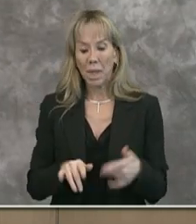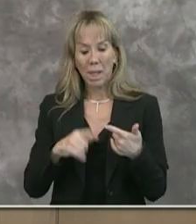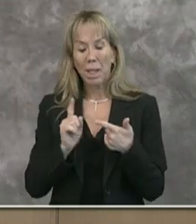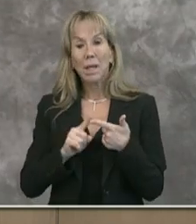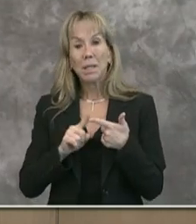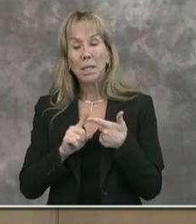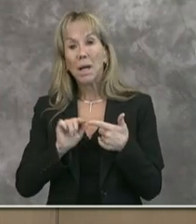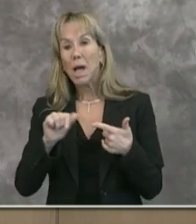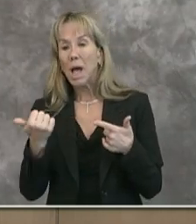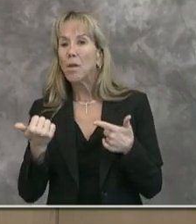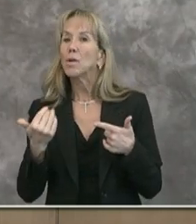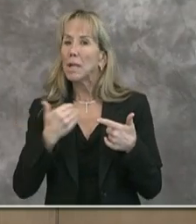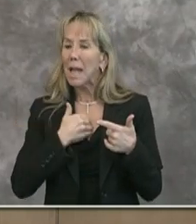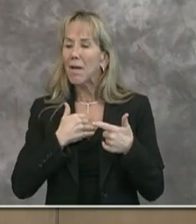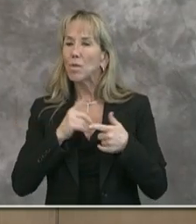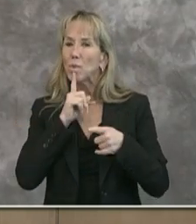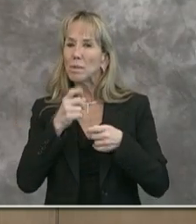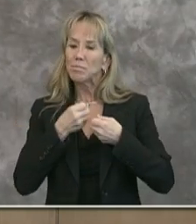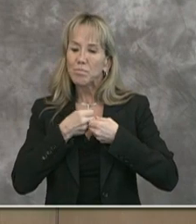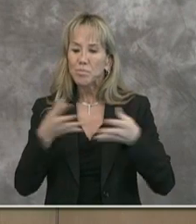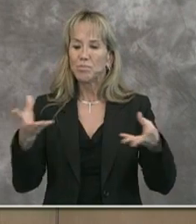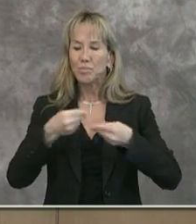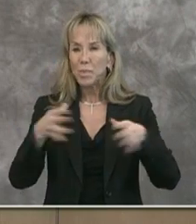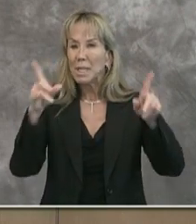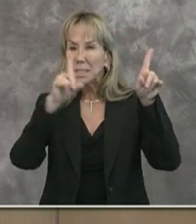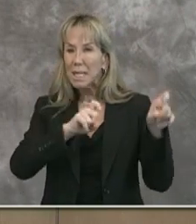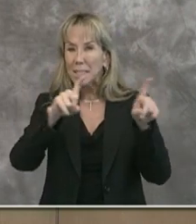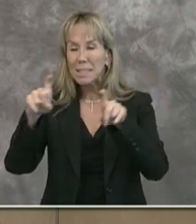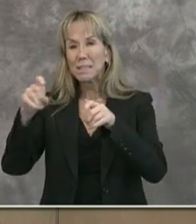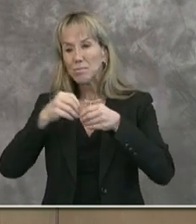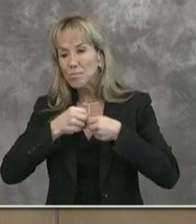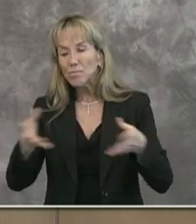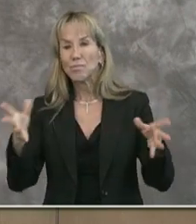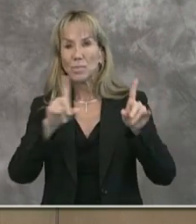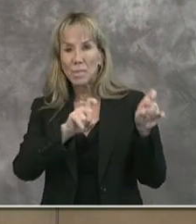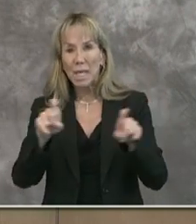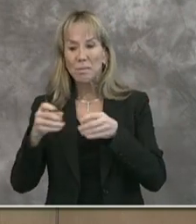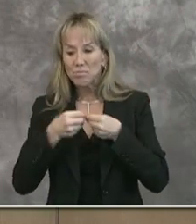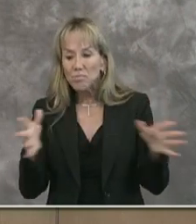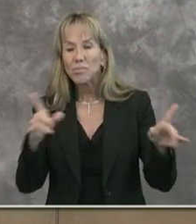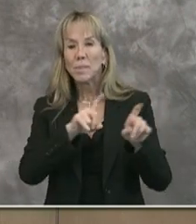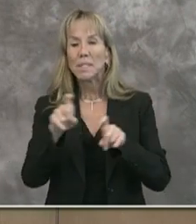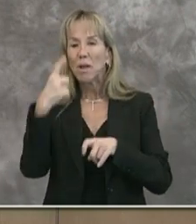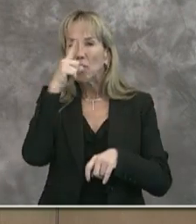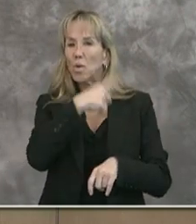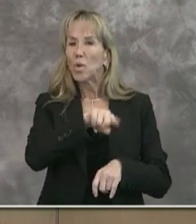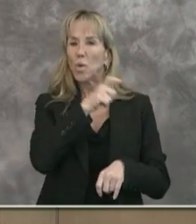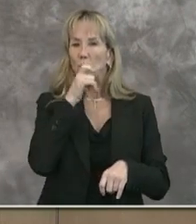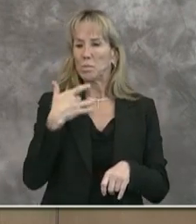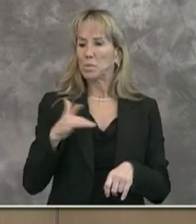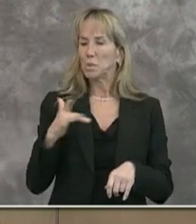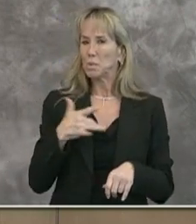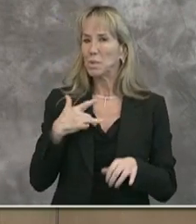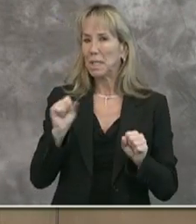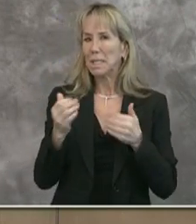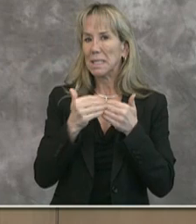to conduct robust testing in place for those that are at risk. And that is